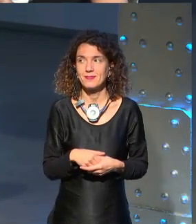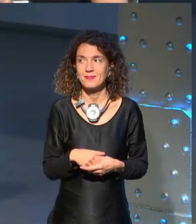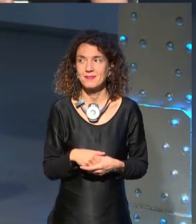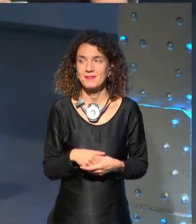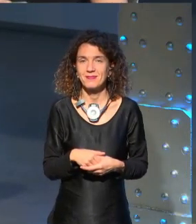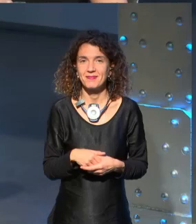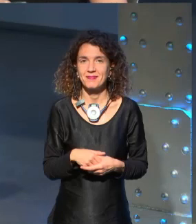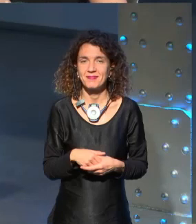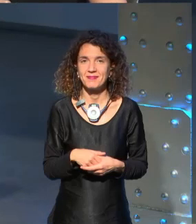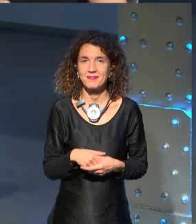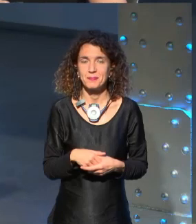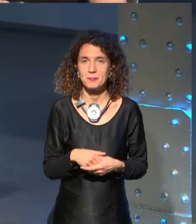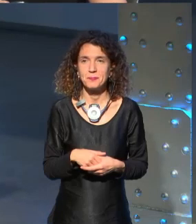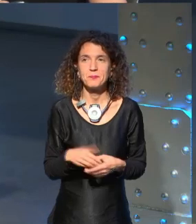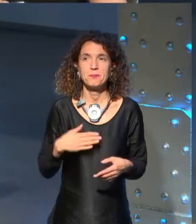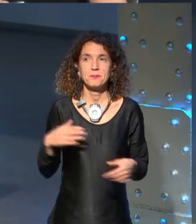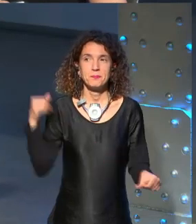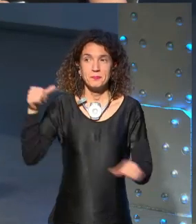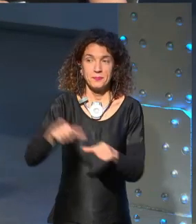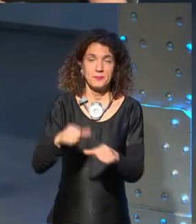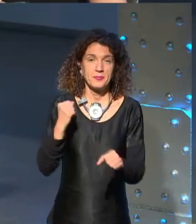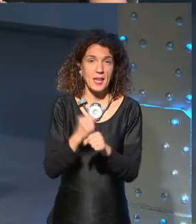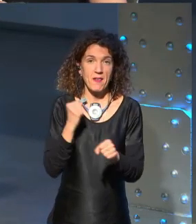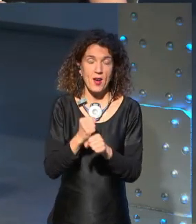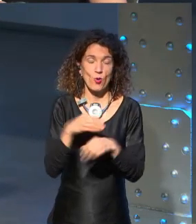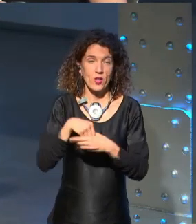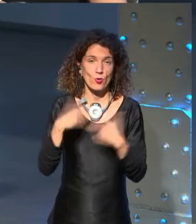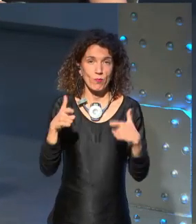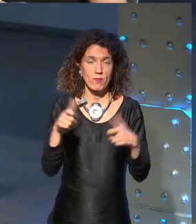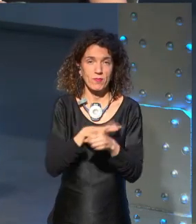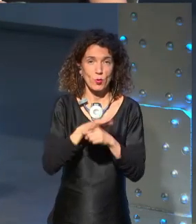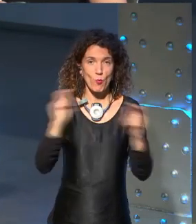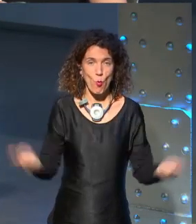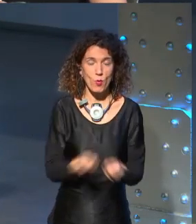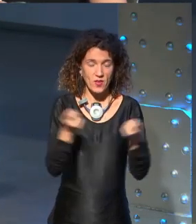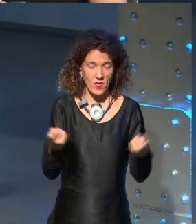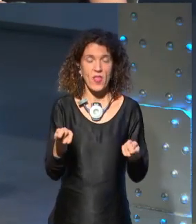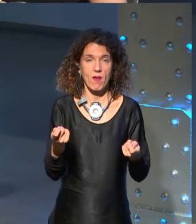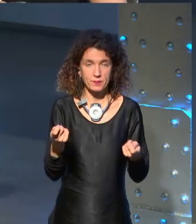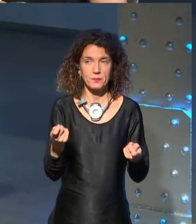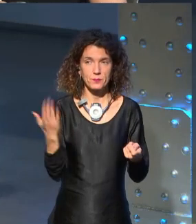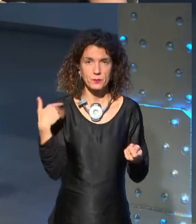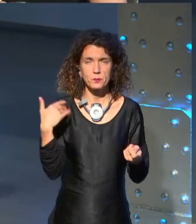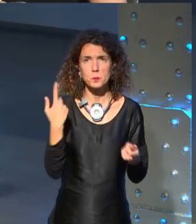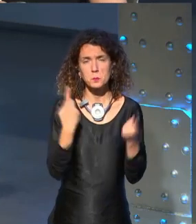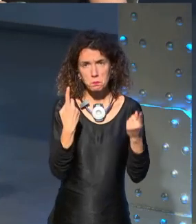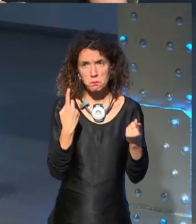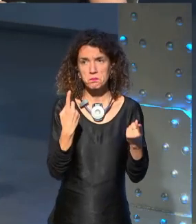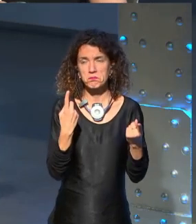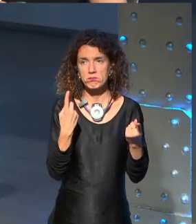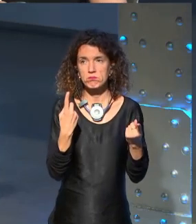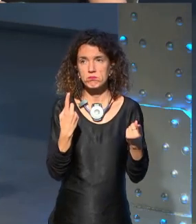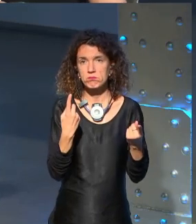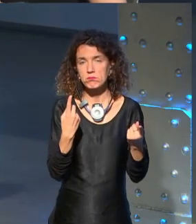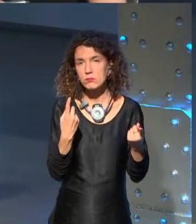My advertising career was what it was, but for some reason I tend not to